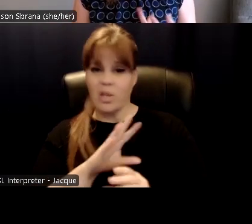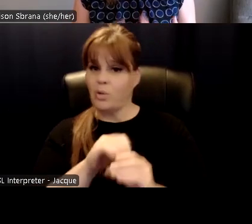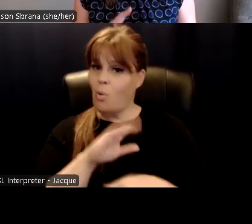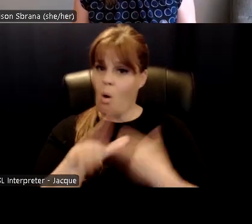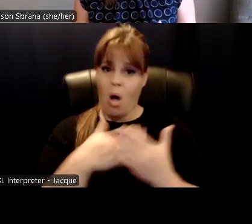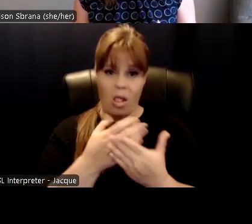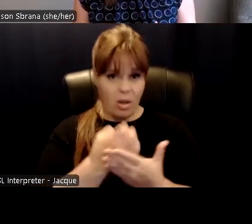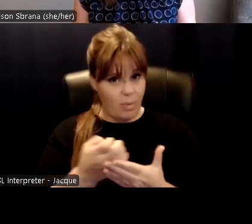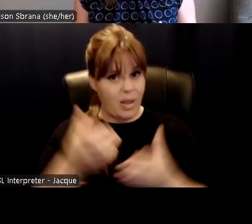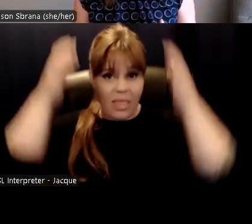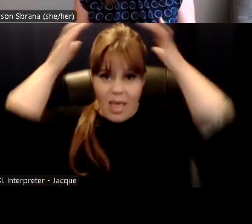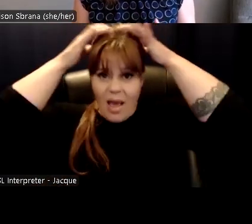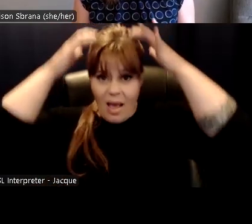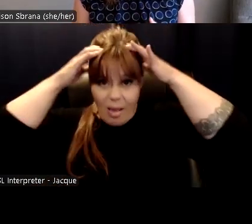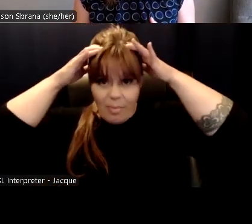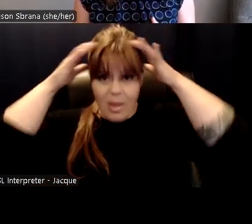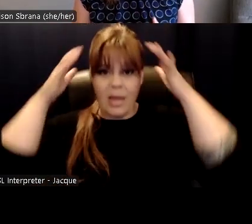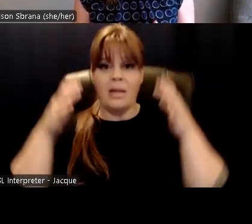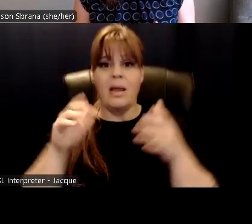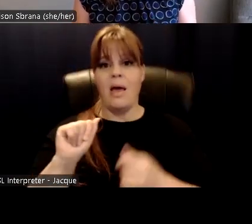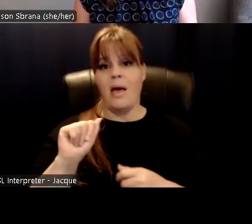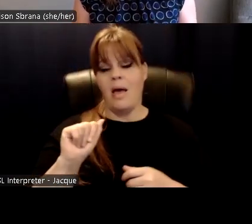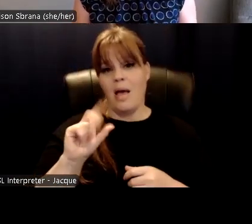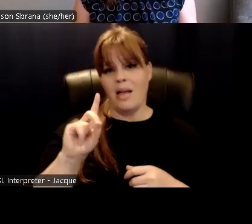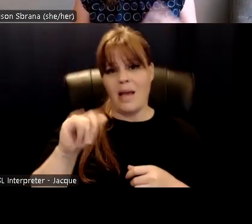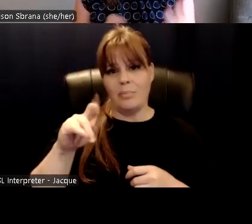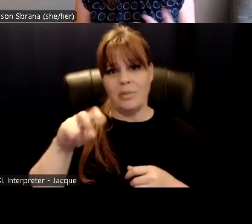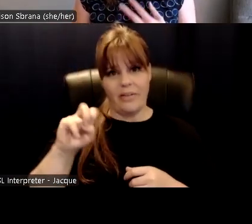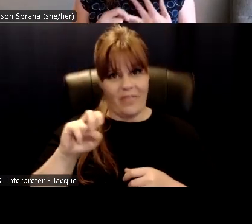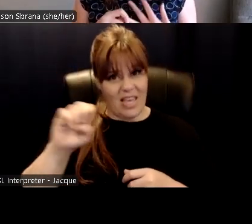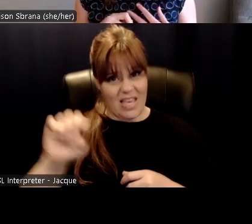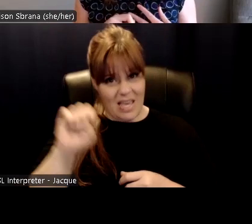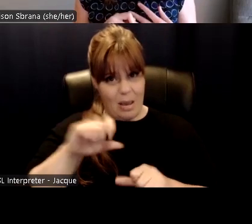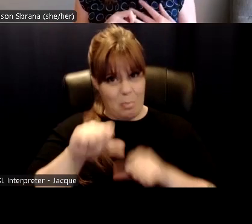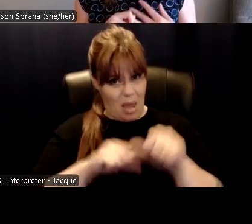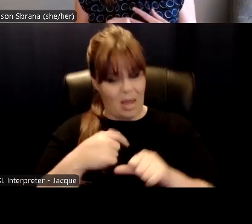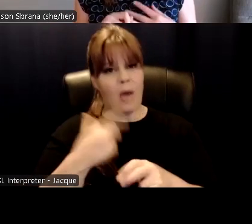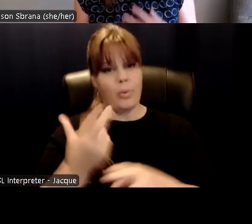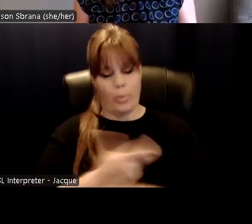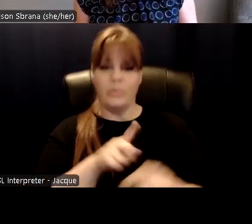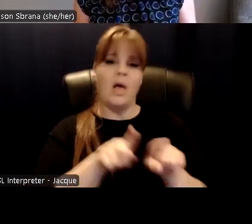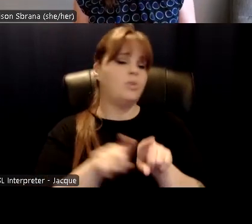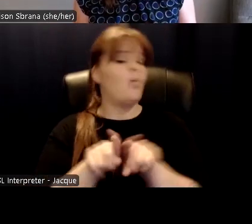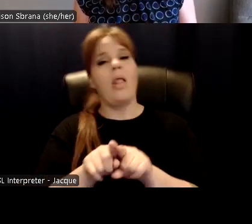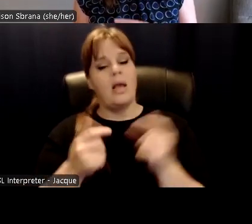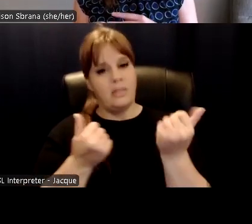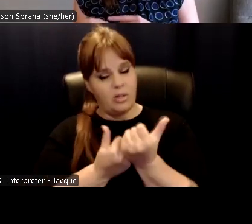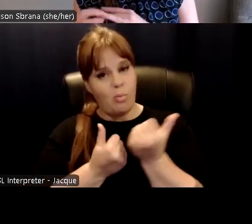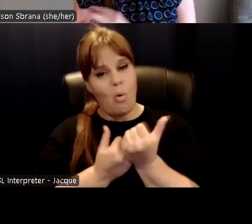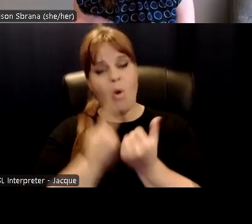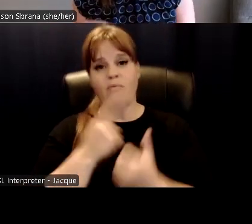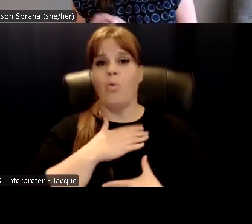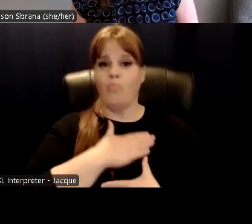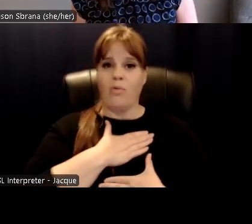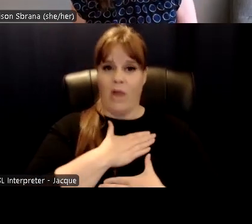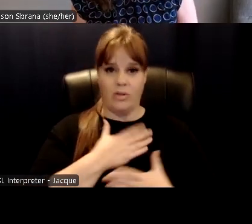the helmet and the adaptive e-bike that I used, as well as the support from recreational therapists